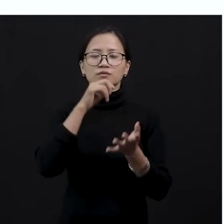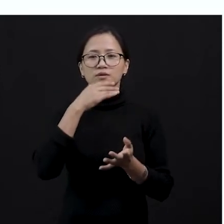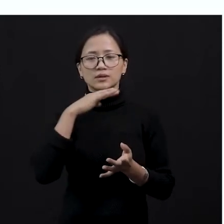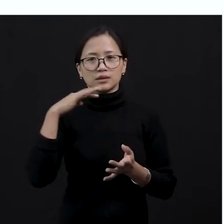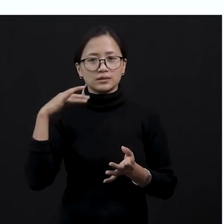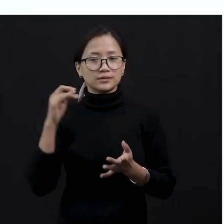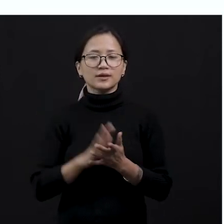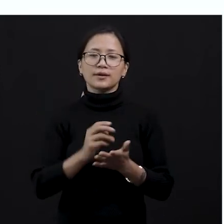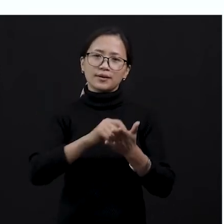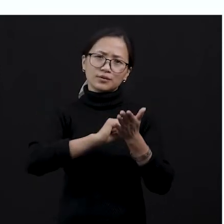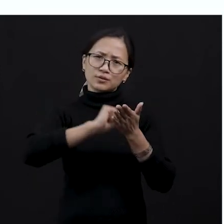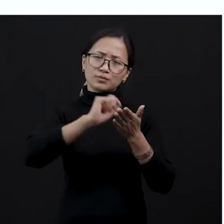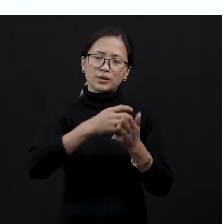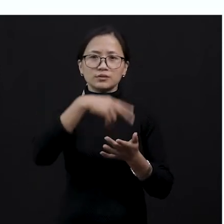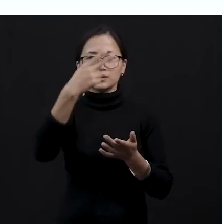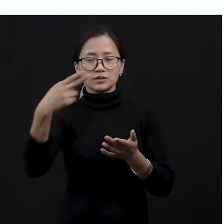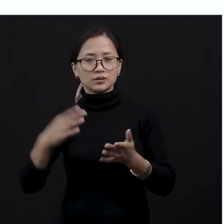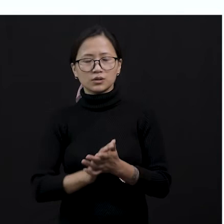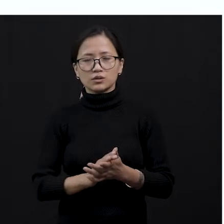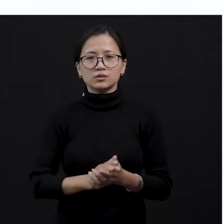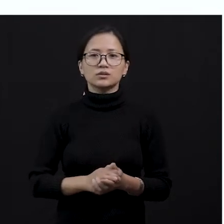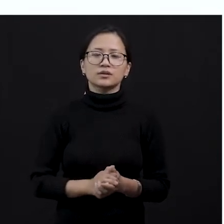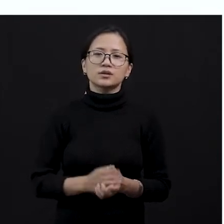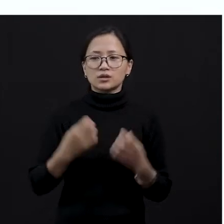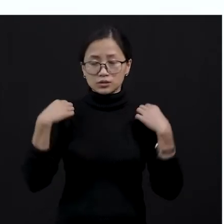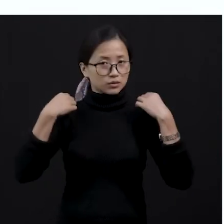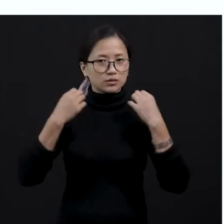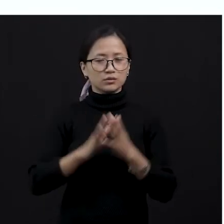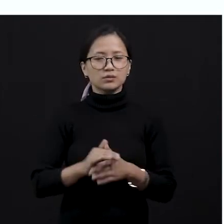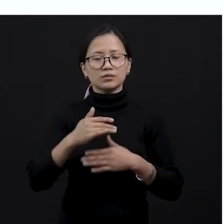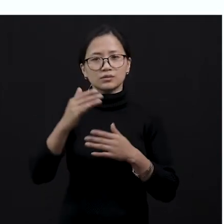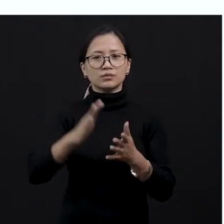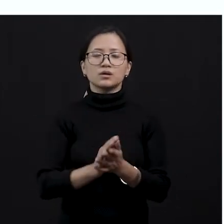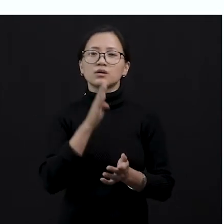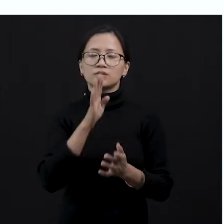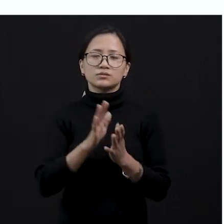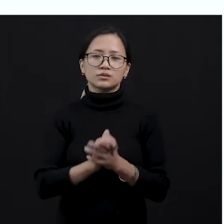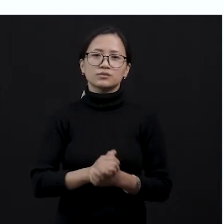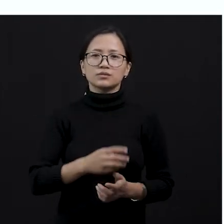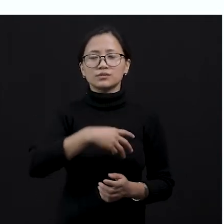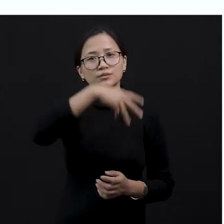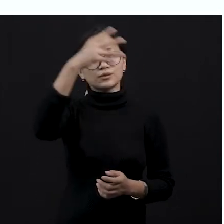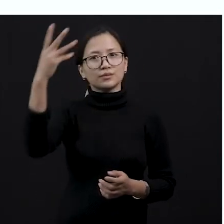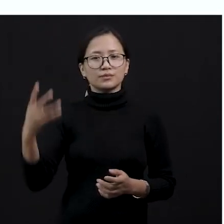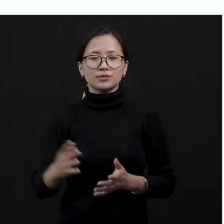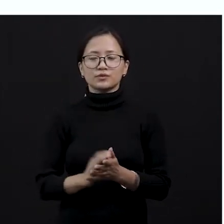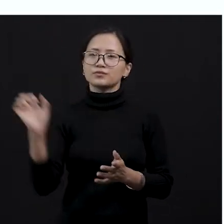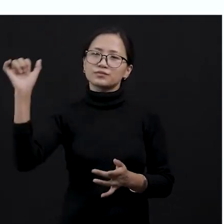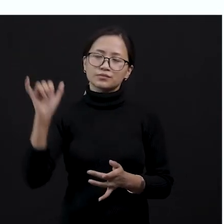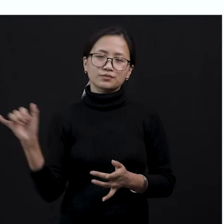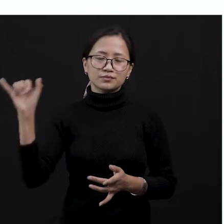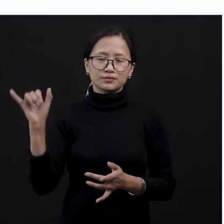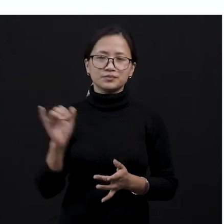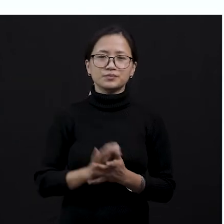rainbow and he will paint his shirt according to the rainbow. And I will become the rainbow forever. See, finally,